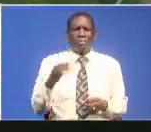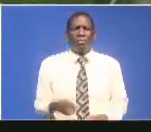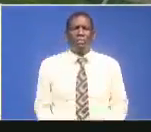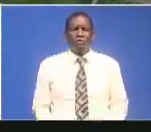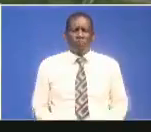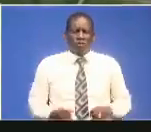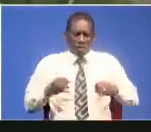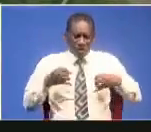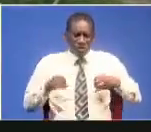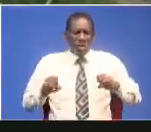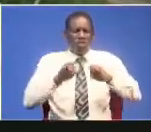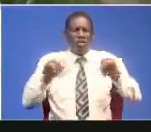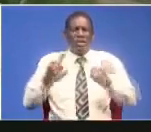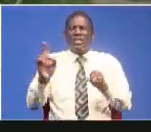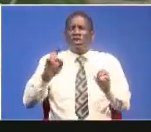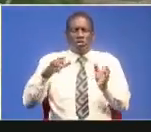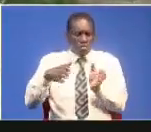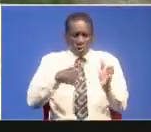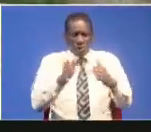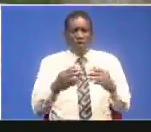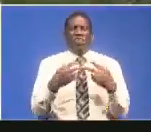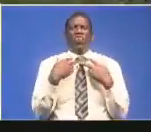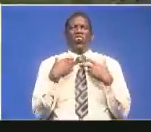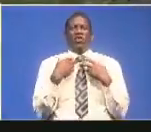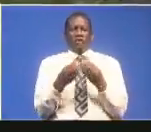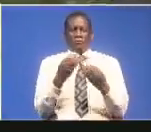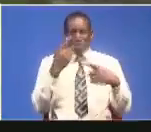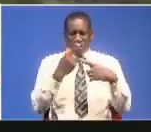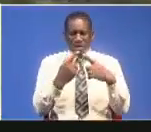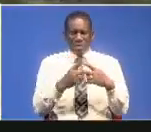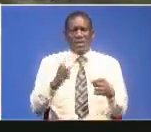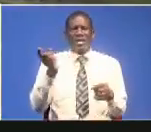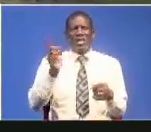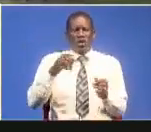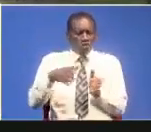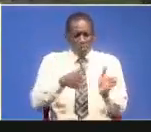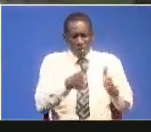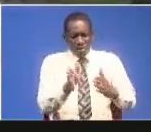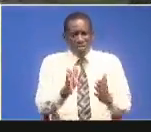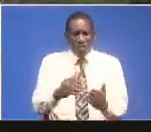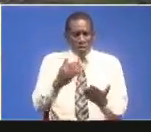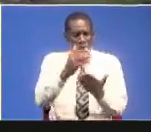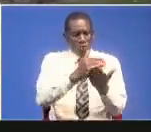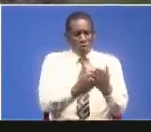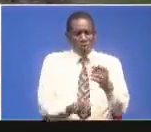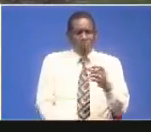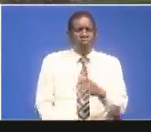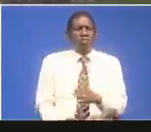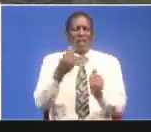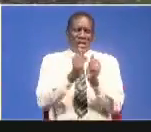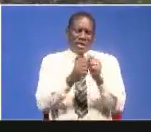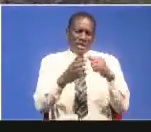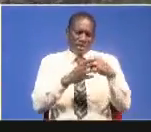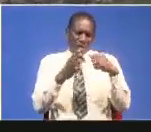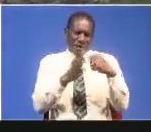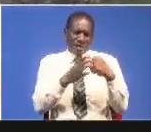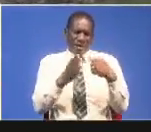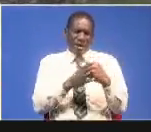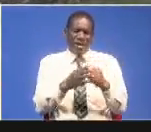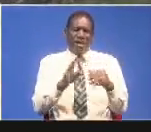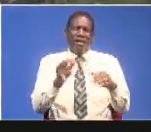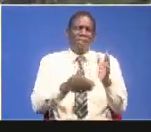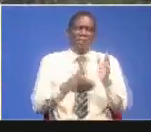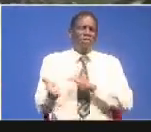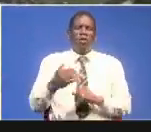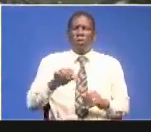Efforts to clean up Nairobi River have stalled over the years. The Nairobi River Basin program launched in 1999 and former President